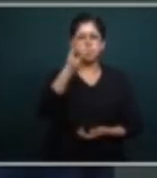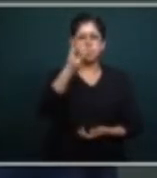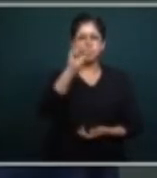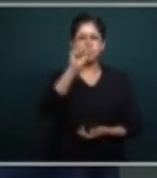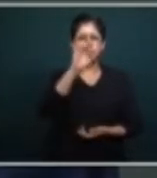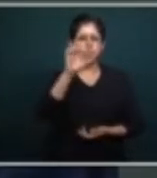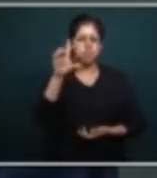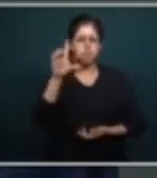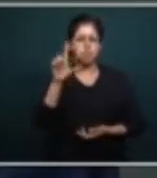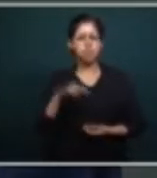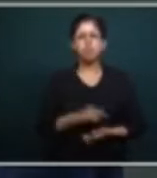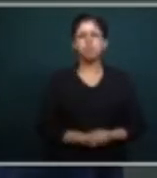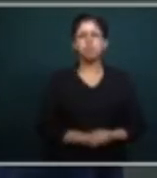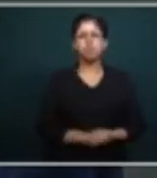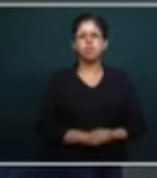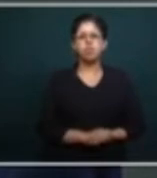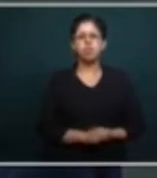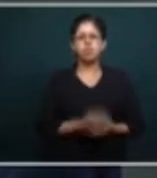diesel.